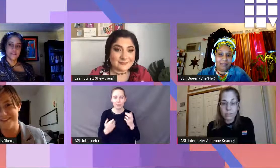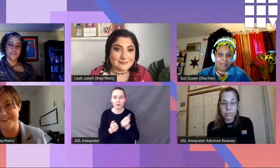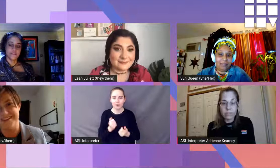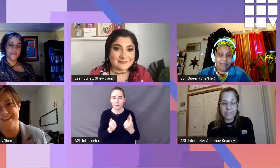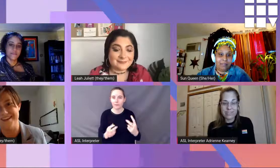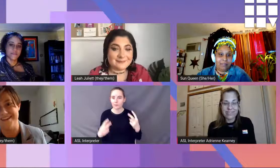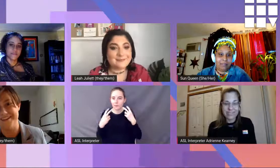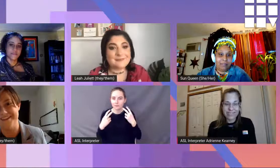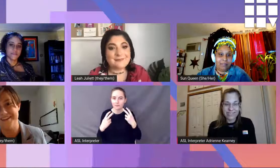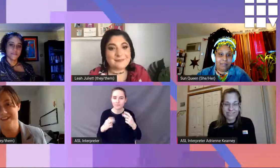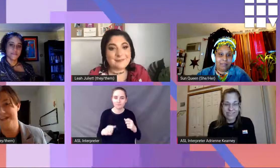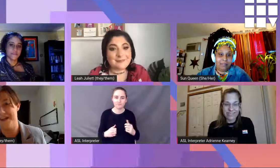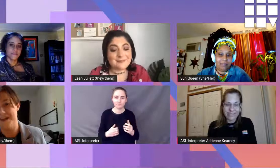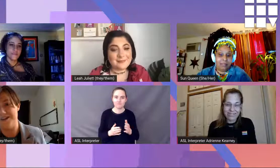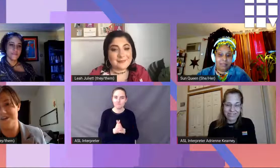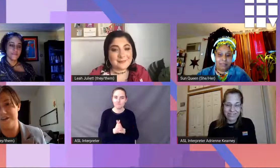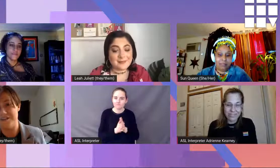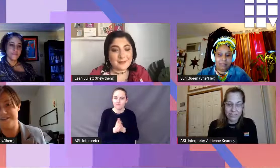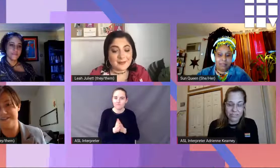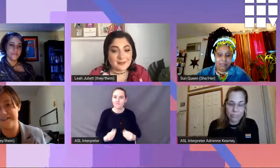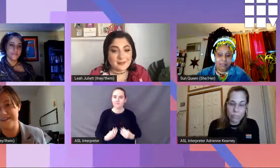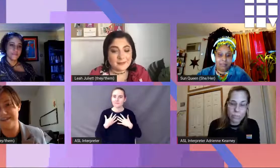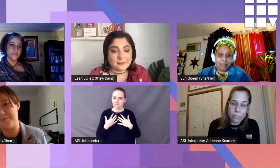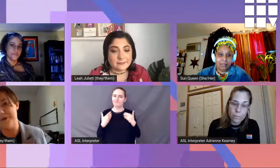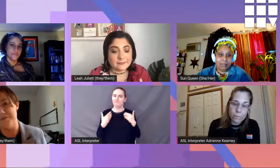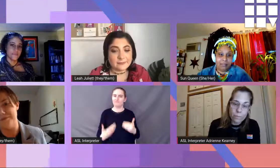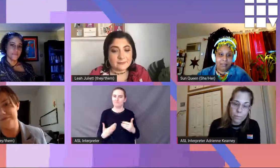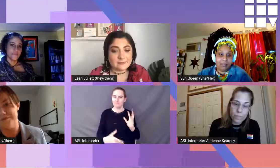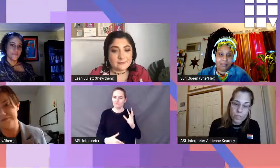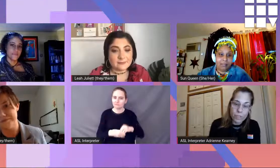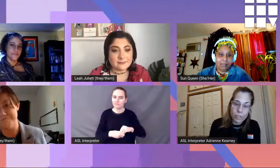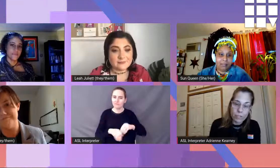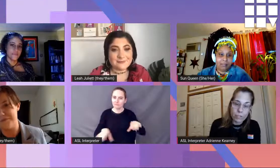take action and knows exactly how